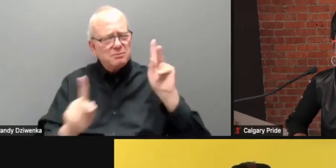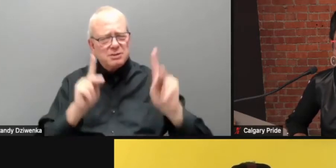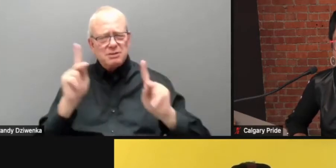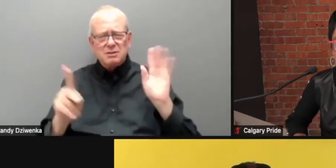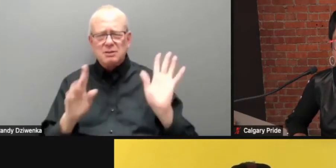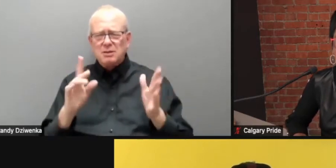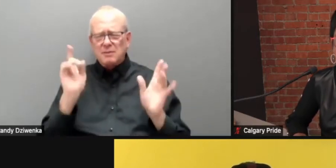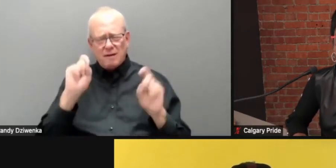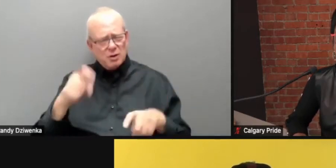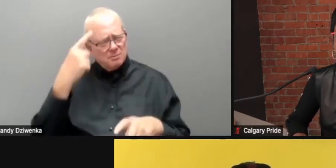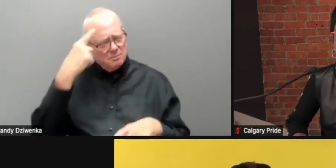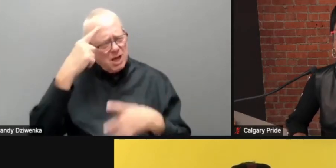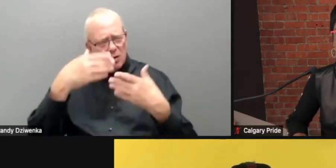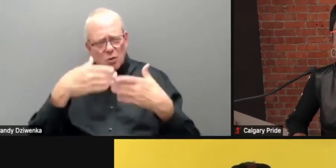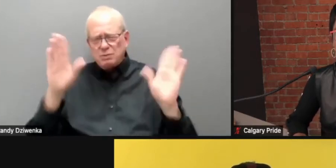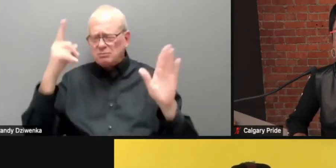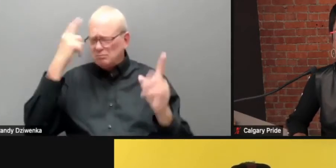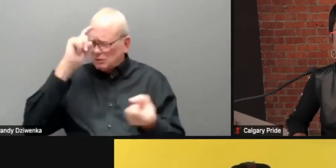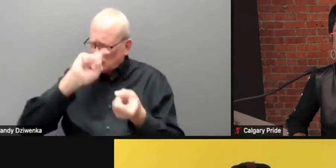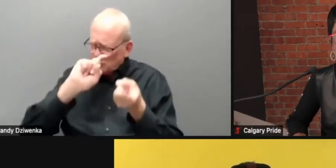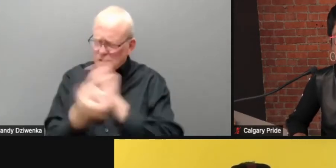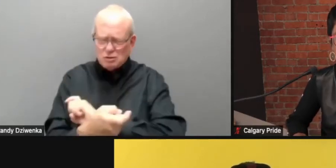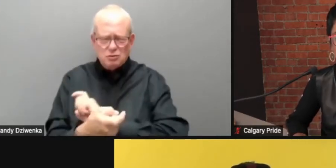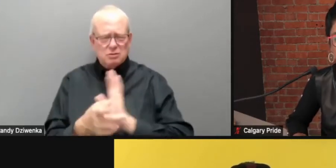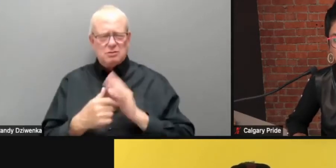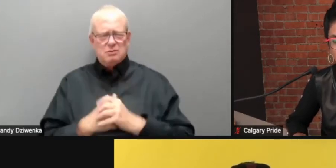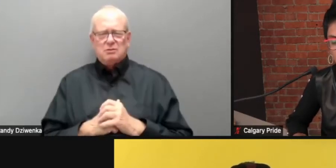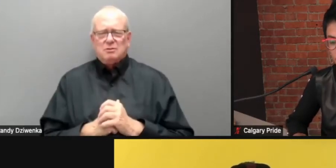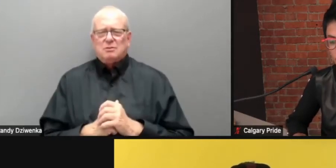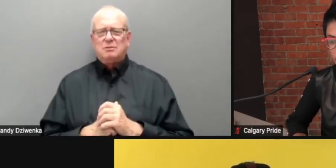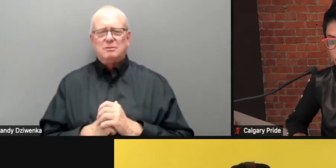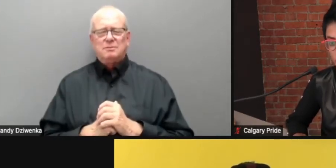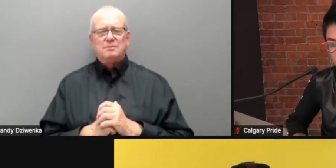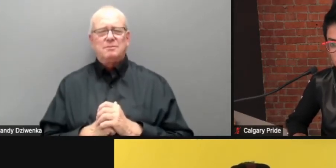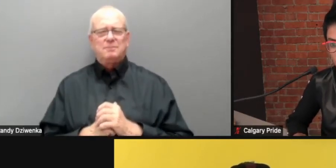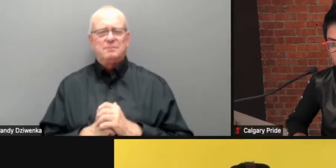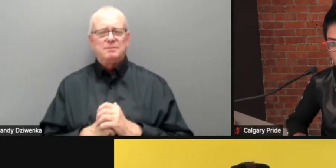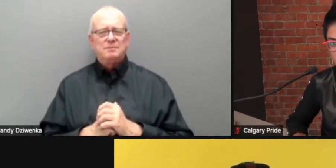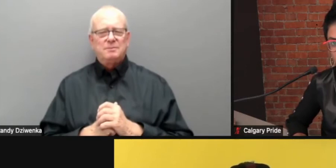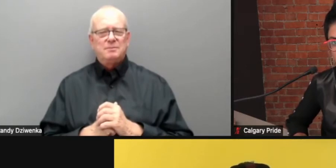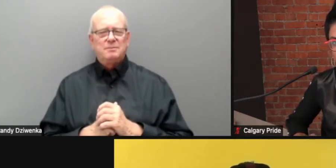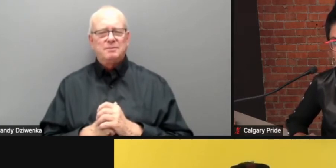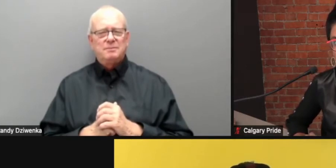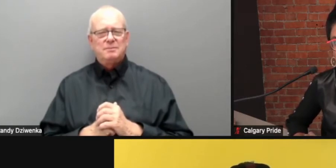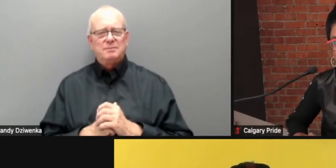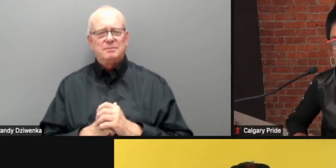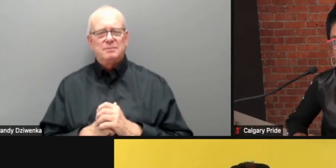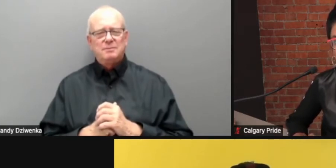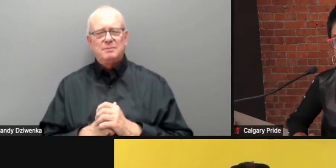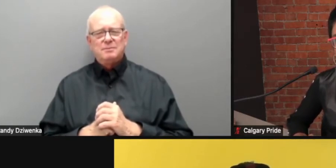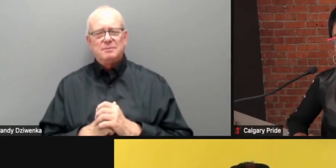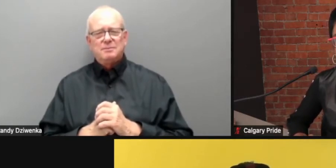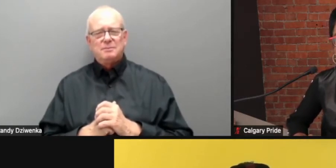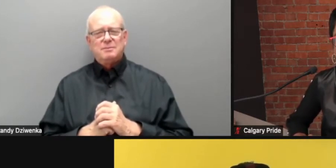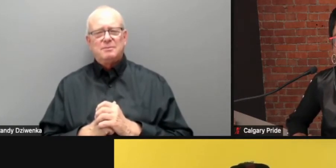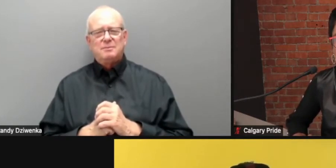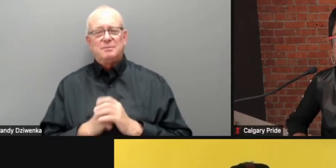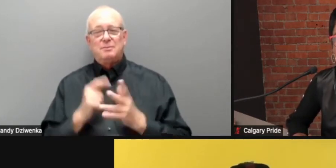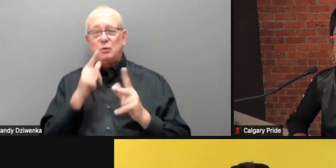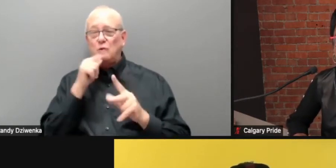hear is everyone has a role to play. So for those folks who are watching and who are viewers and are interested in making a